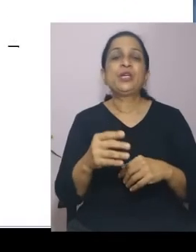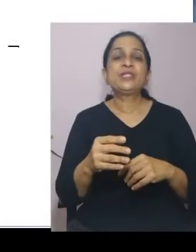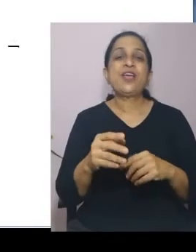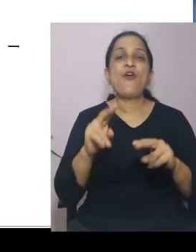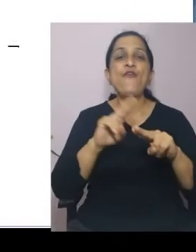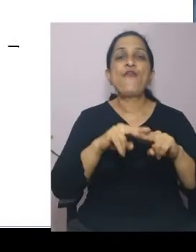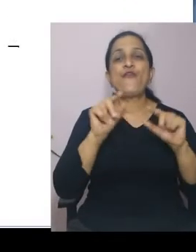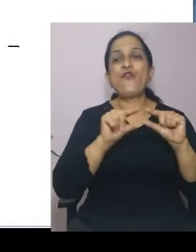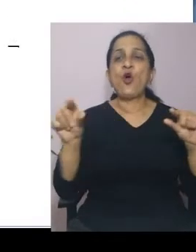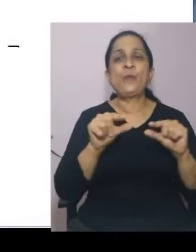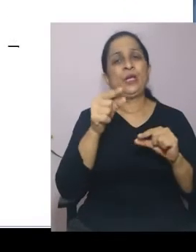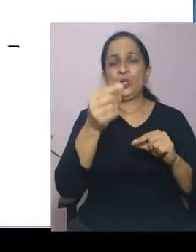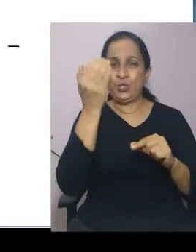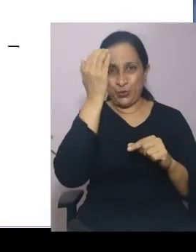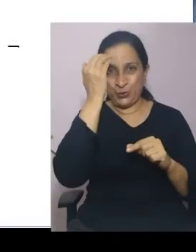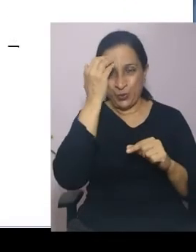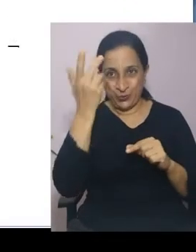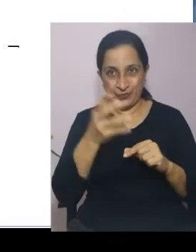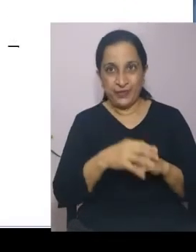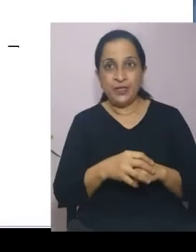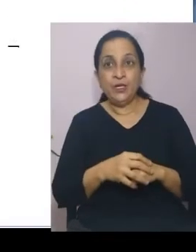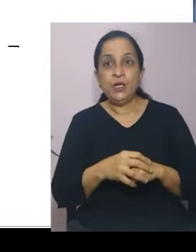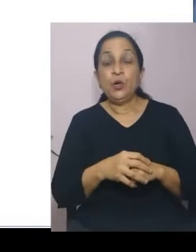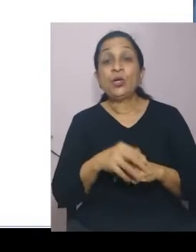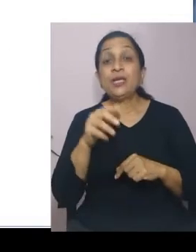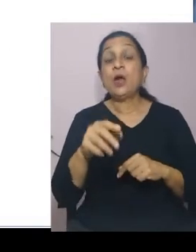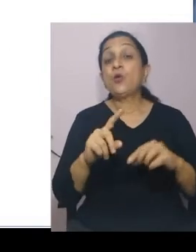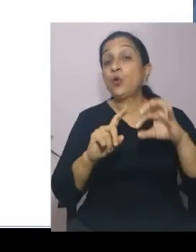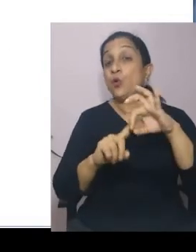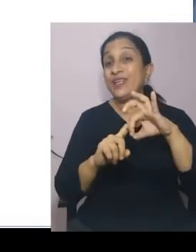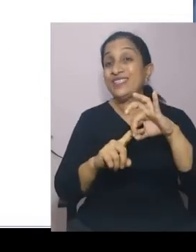the way things are working.